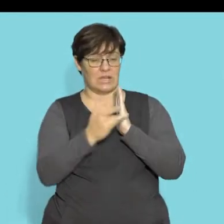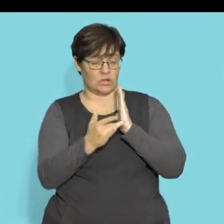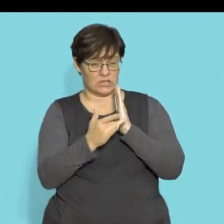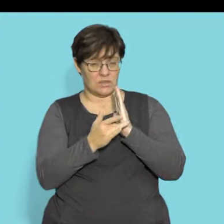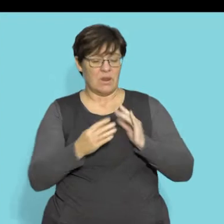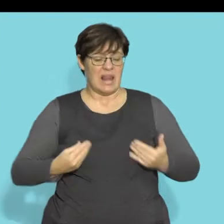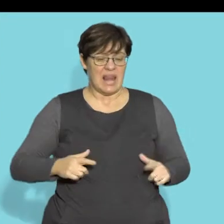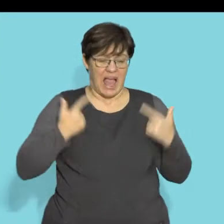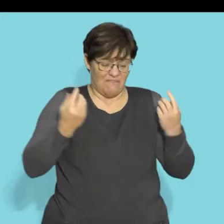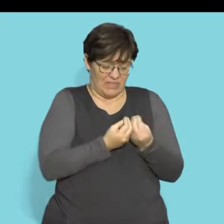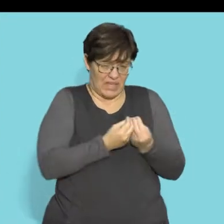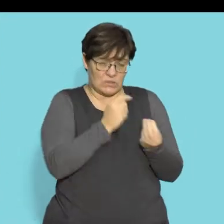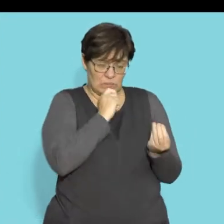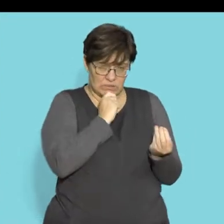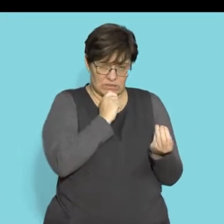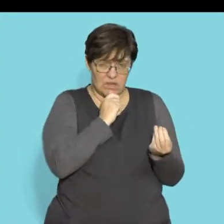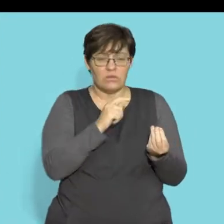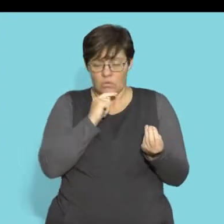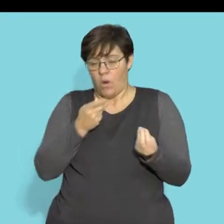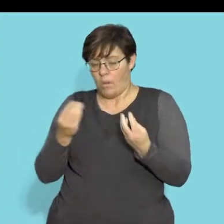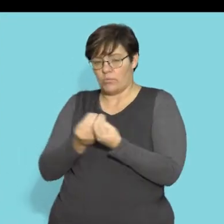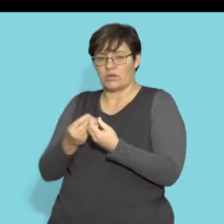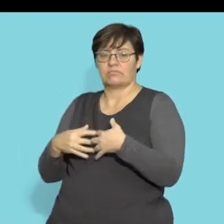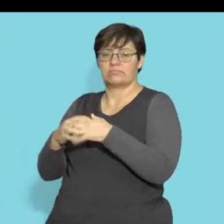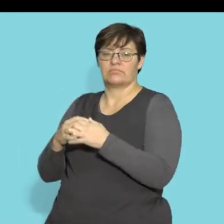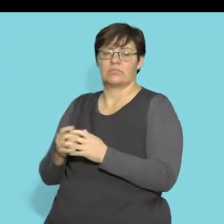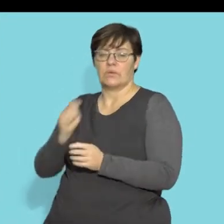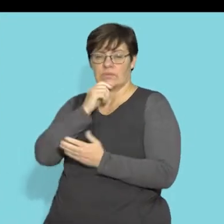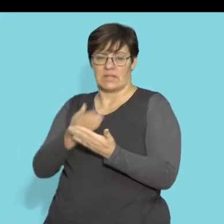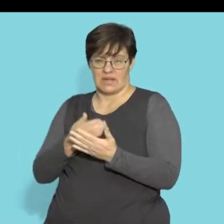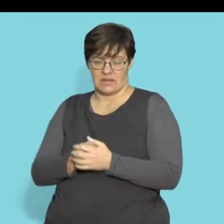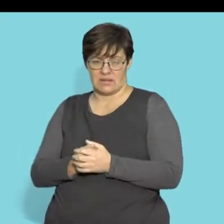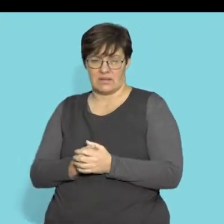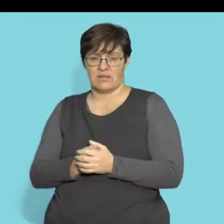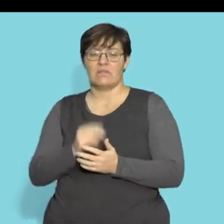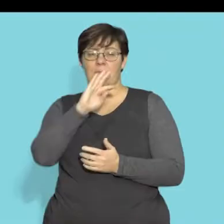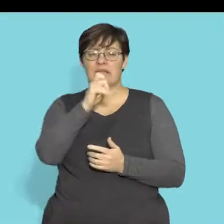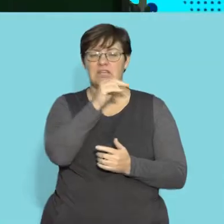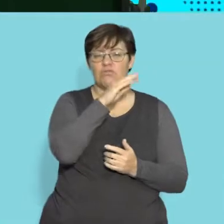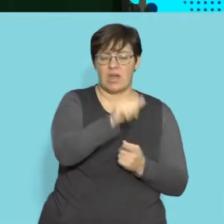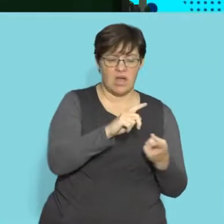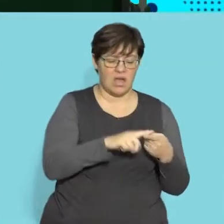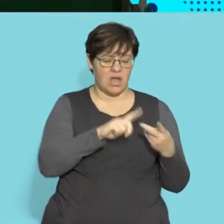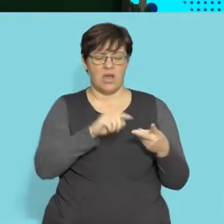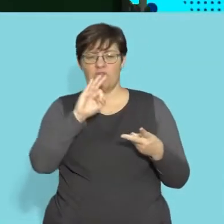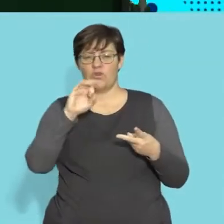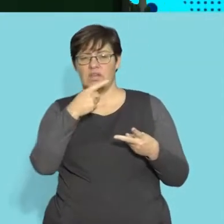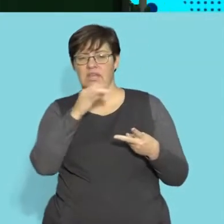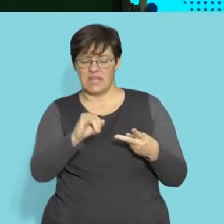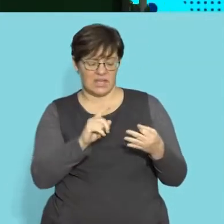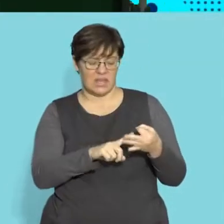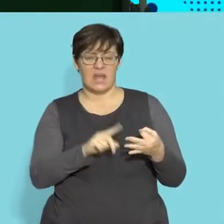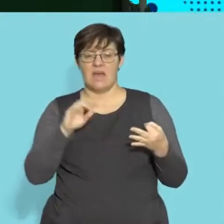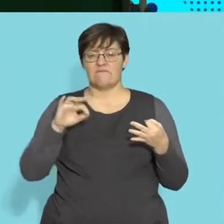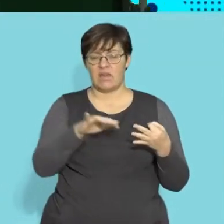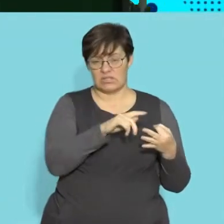biotechnology, using living organisms to produce useful products, and that comes from using bacteria, fungi, and viruses to